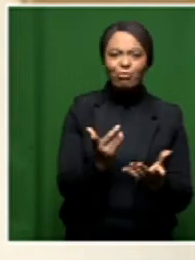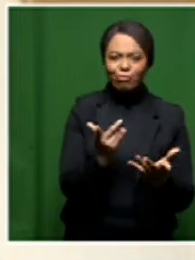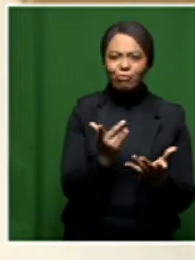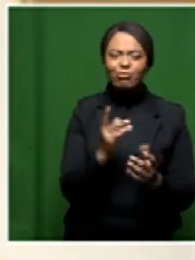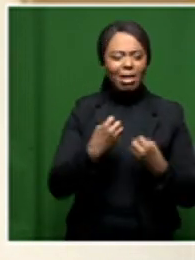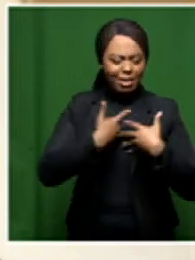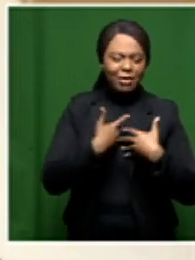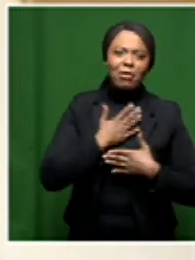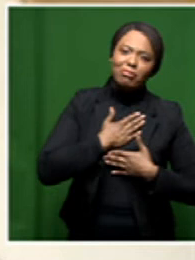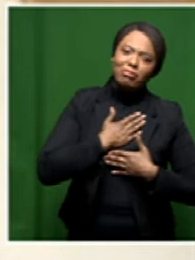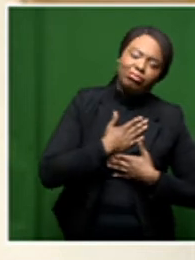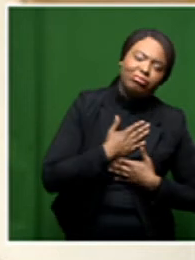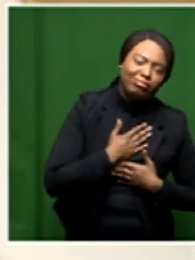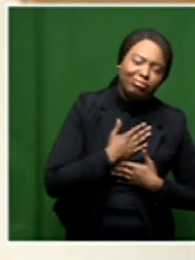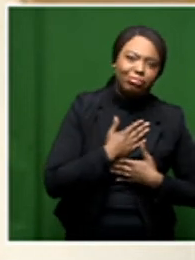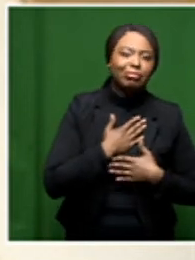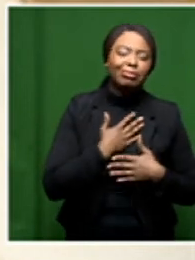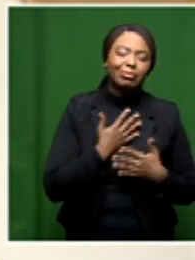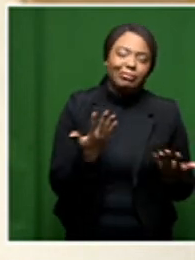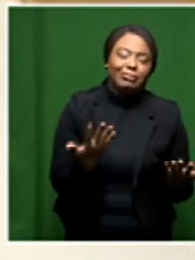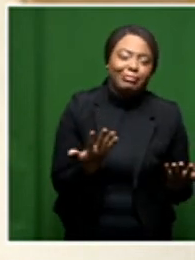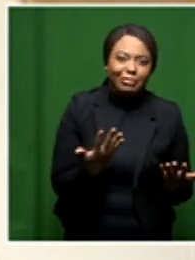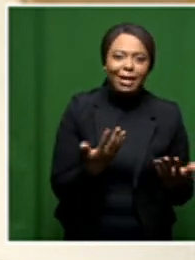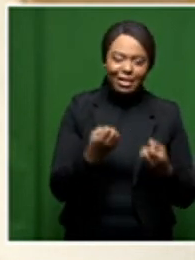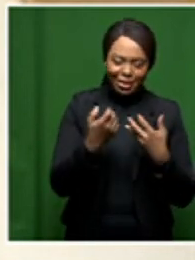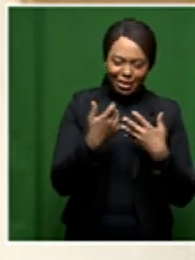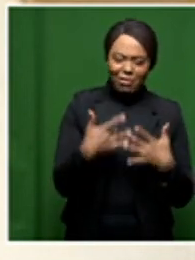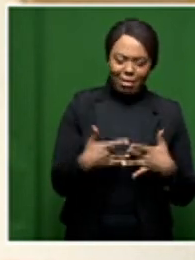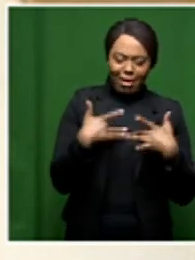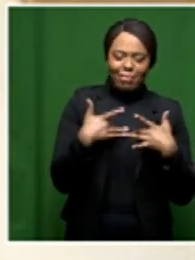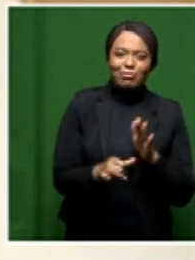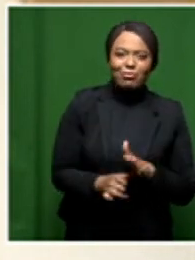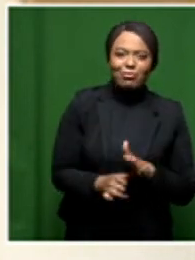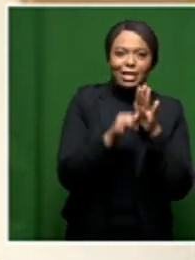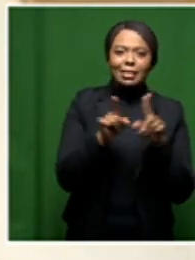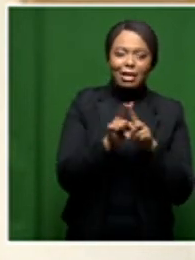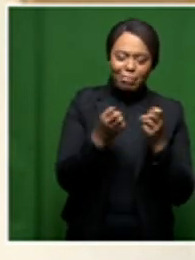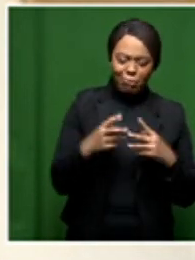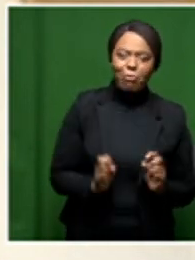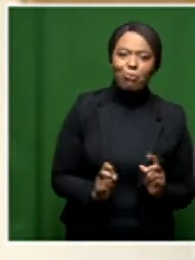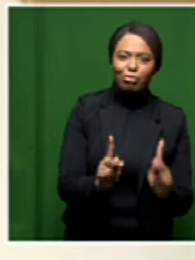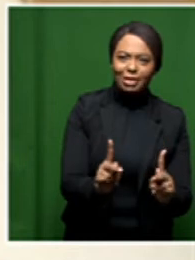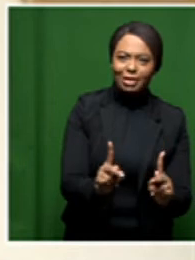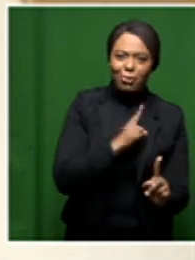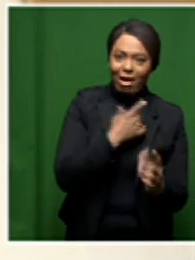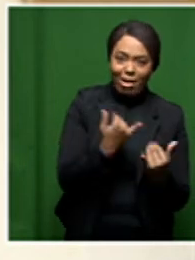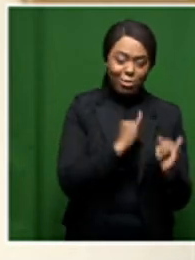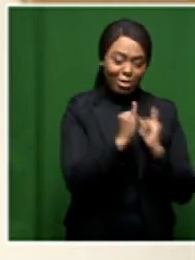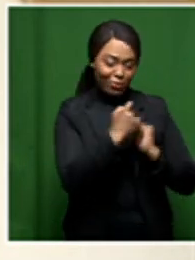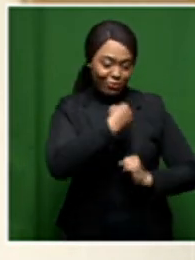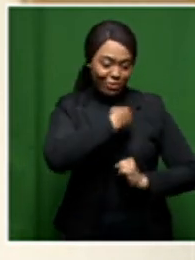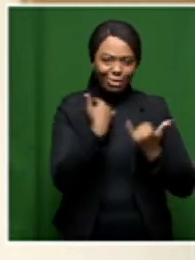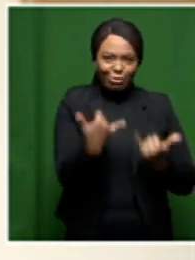think it's given my life a great deal of purpose and opportunities, such as talking to you this morning. And